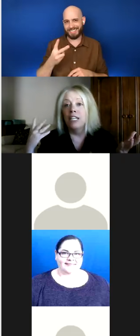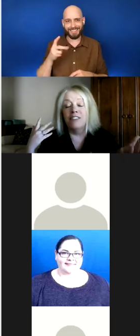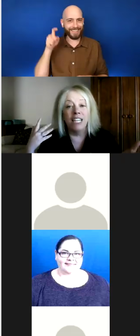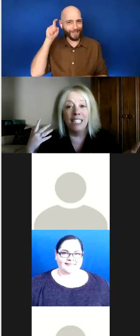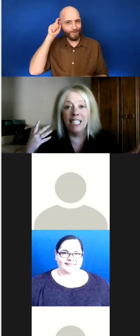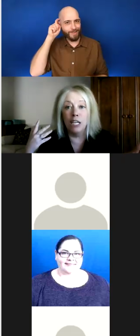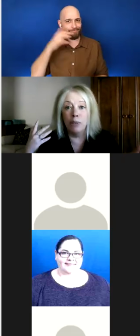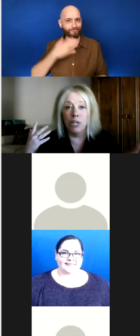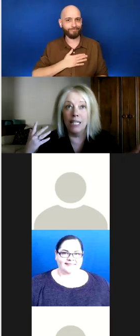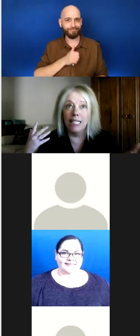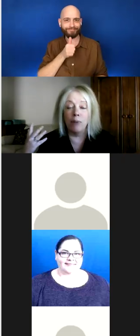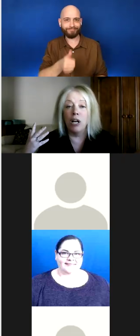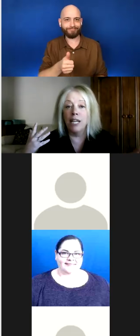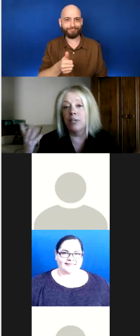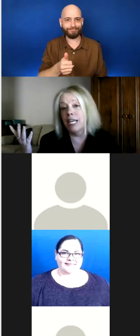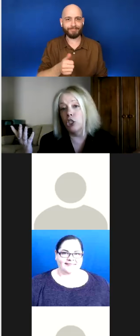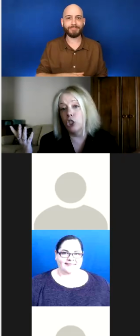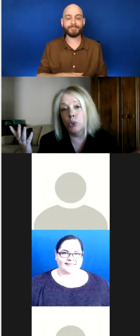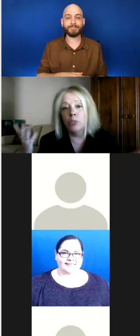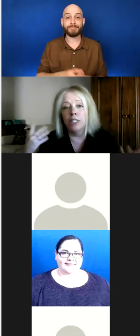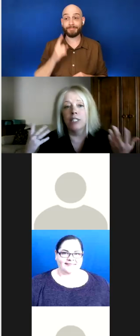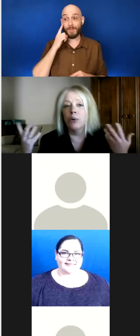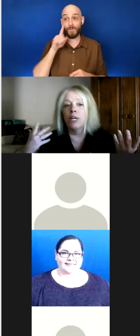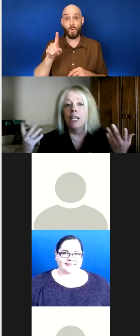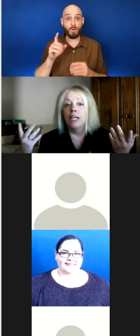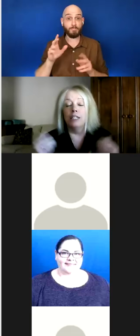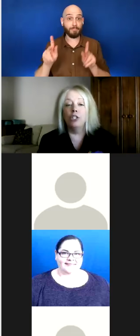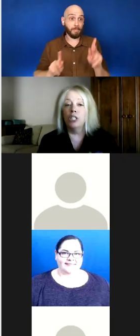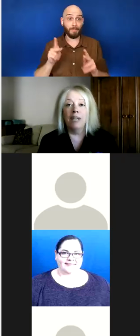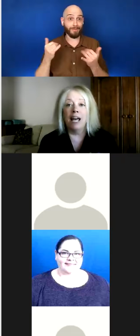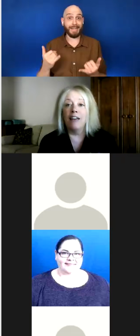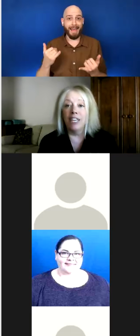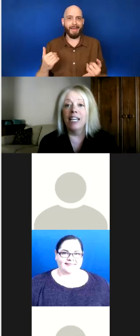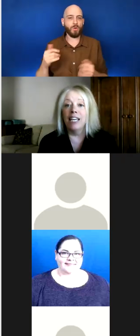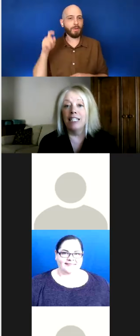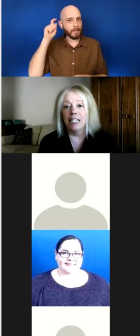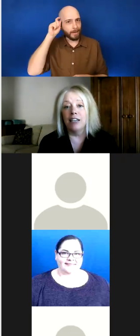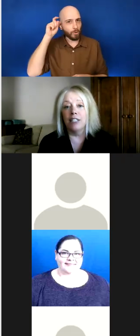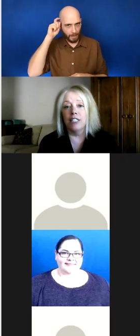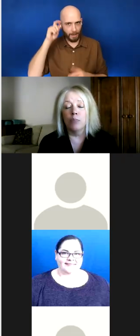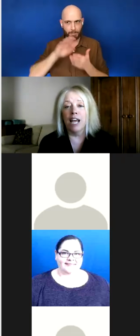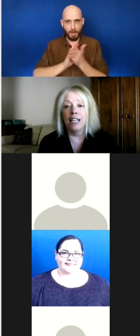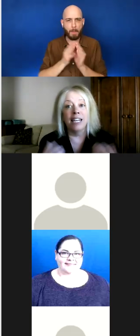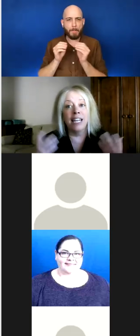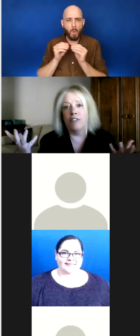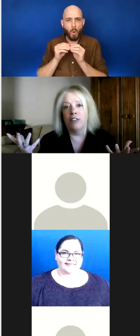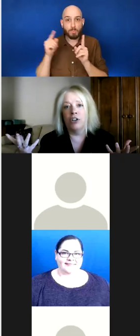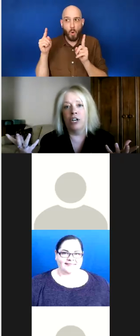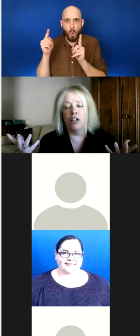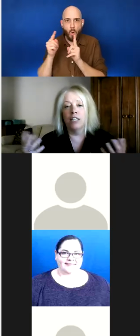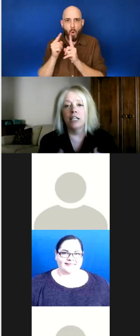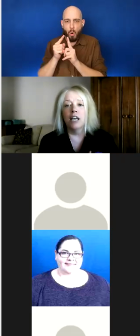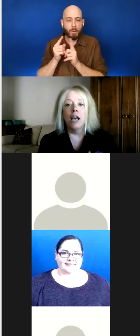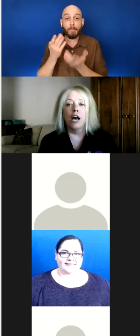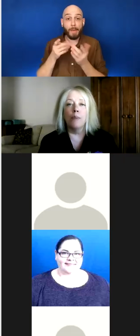people, devices can be really small nowadays too. And so you just may not have any idea that someone has any level of